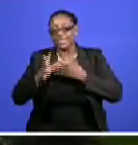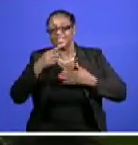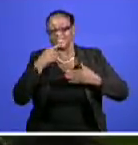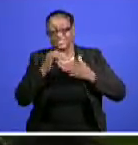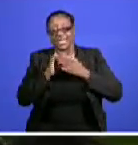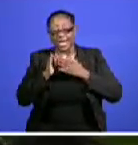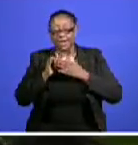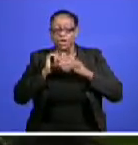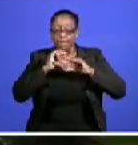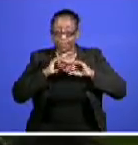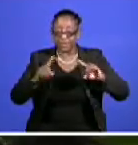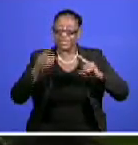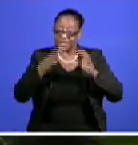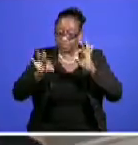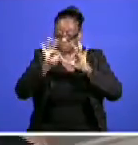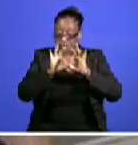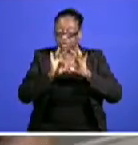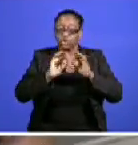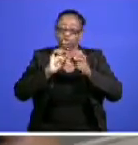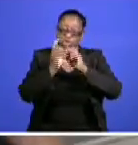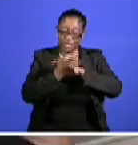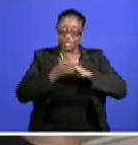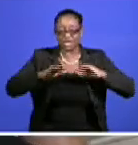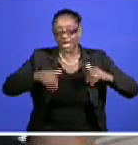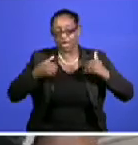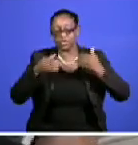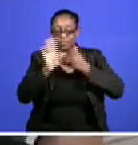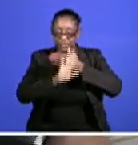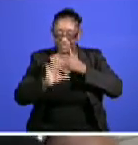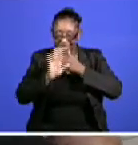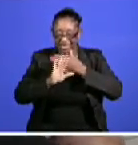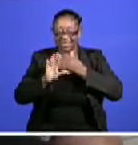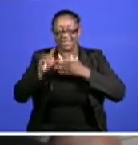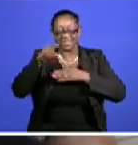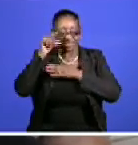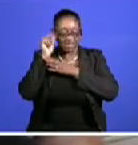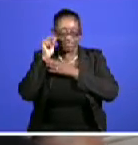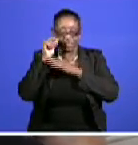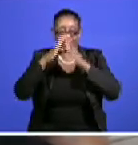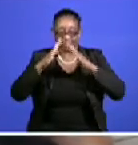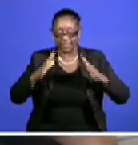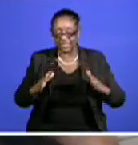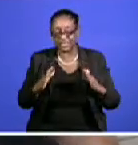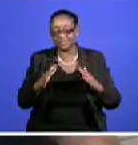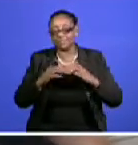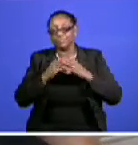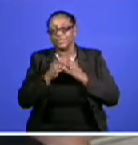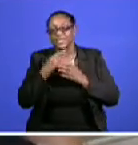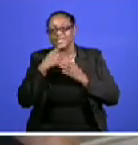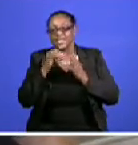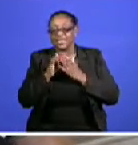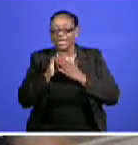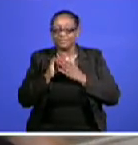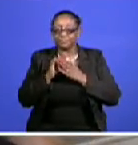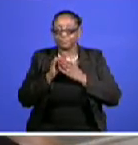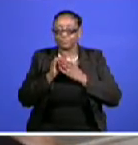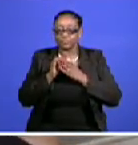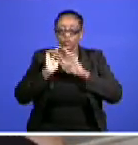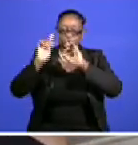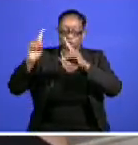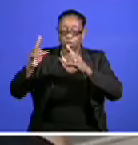way government buildings are protected. For example, in the United States, any of the federal buildings, and that's always an example I